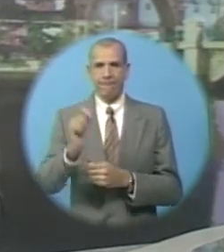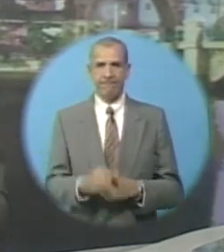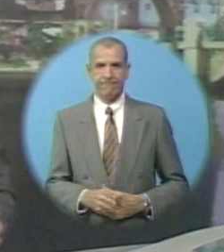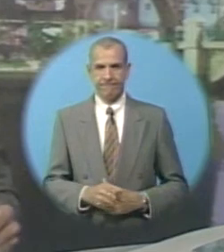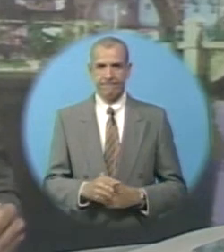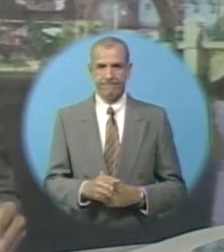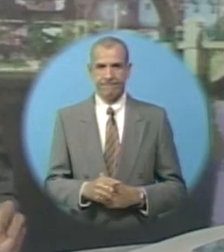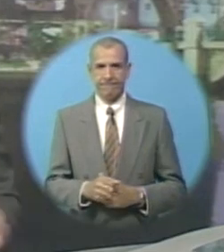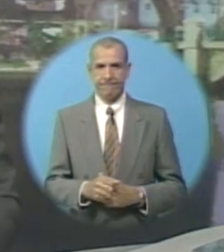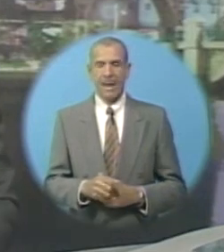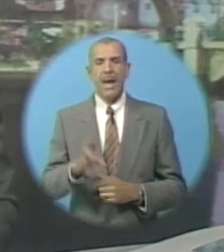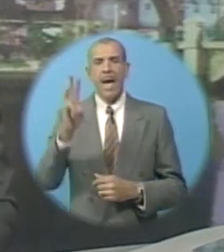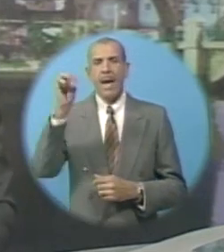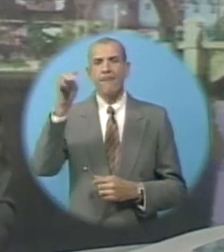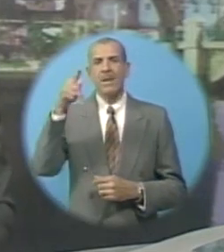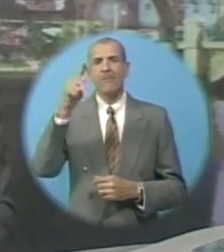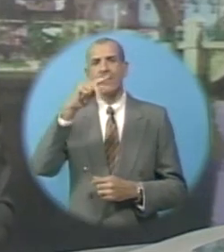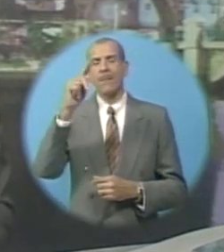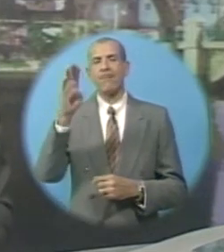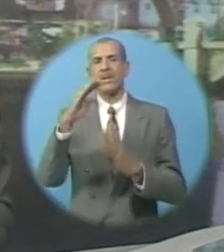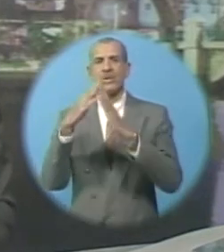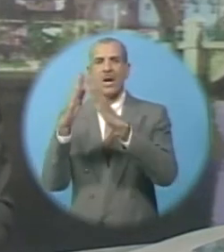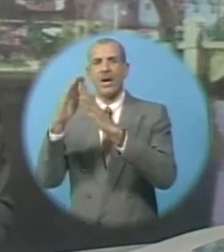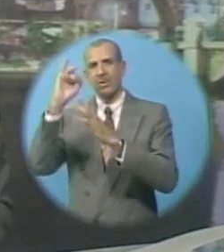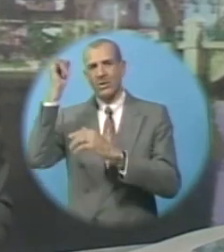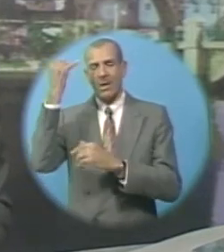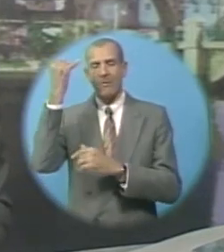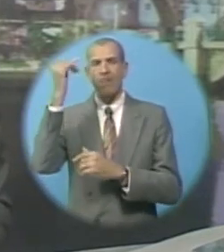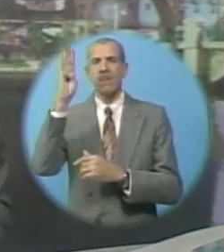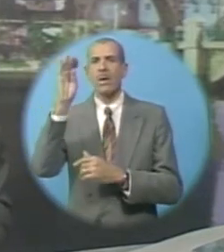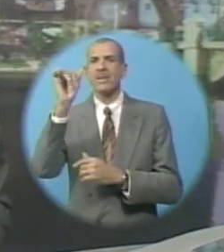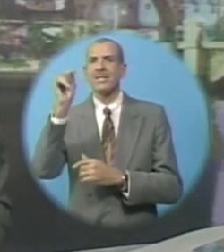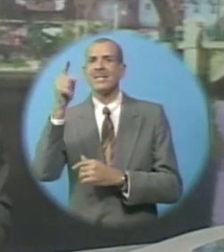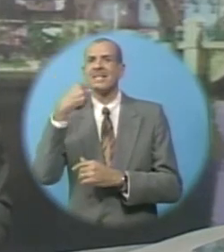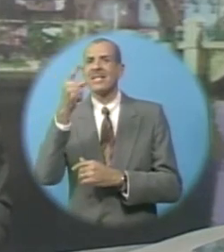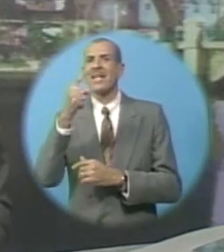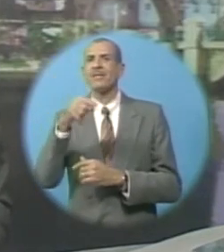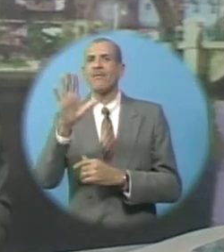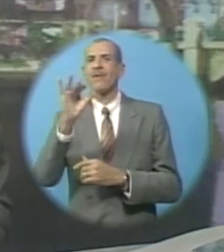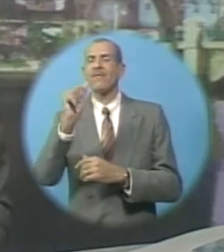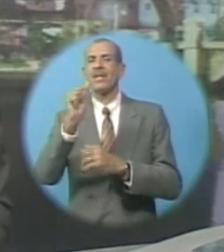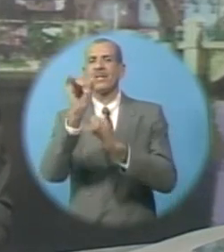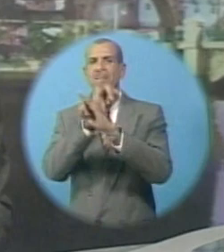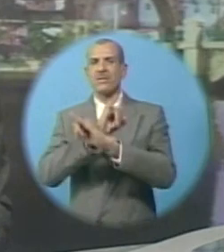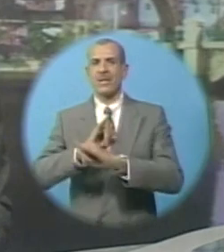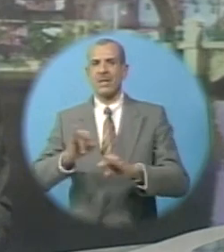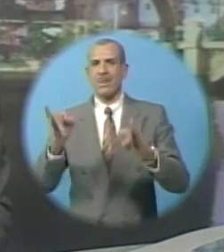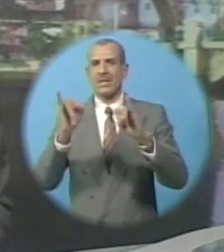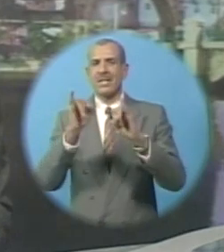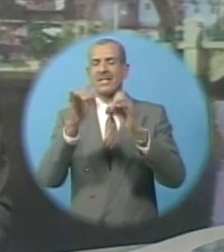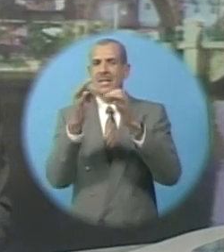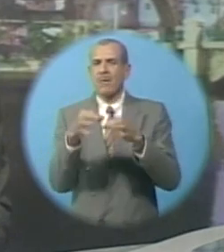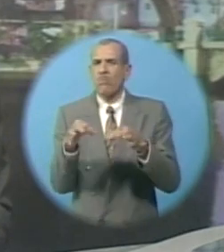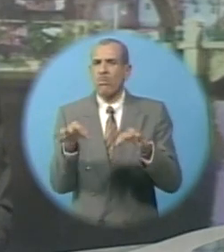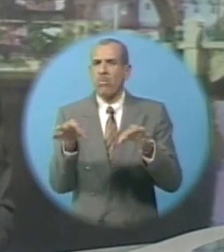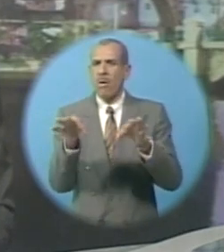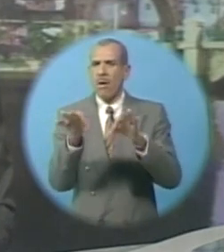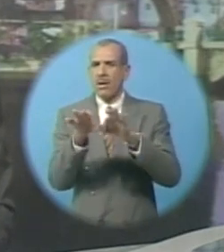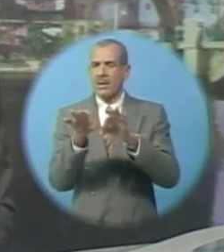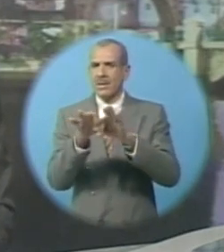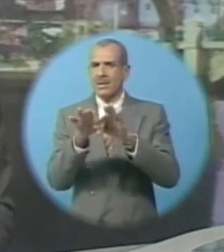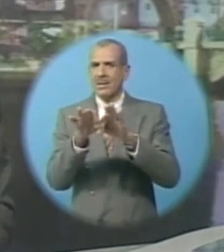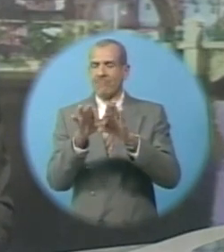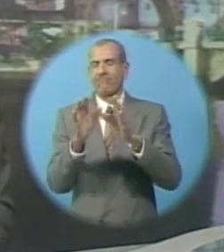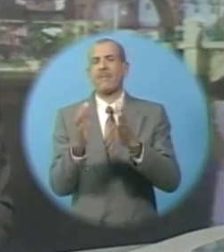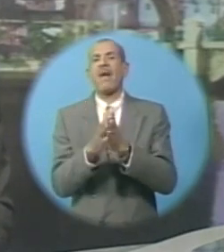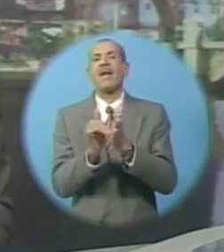MP for the City of Bridgetown, Jeffrey Bostick, says the attainment of 50 years of independence is an important milestone. He